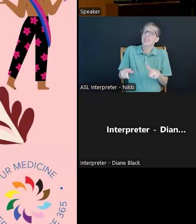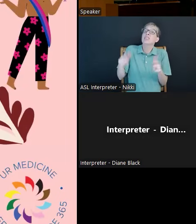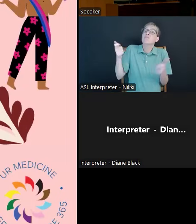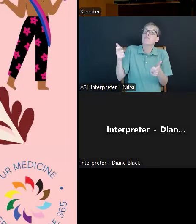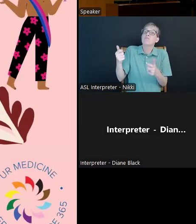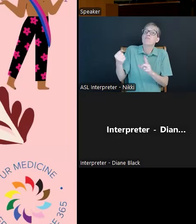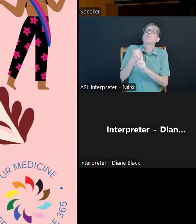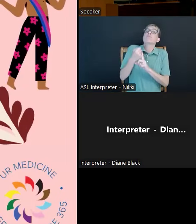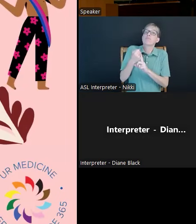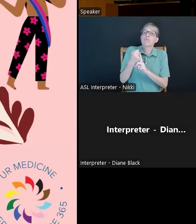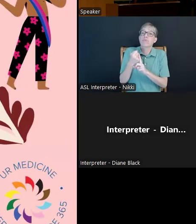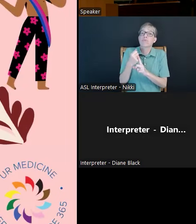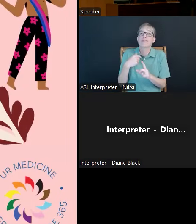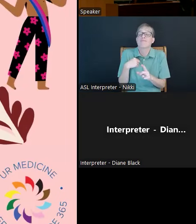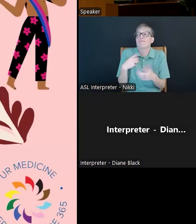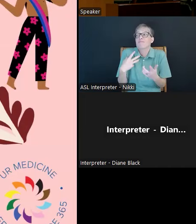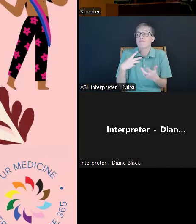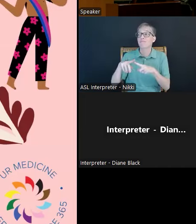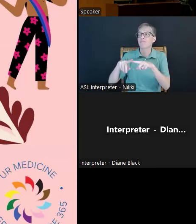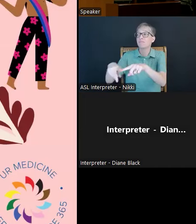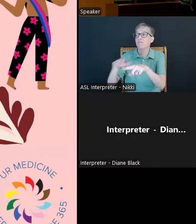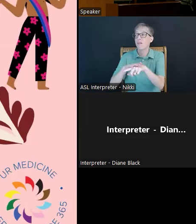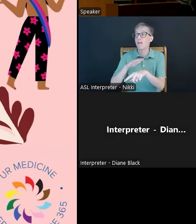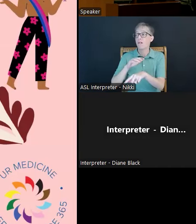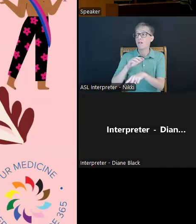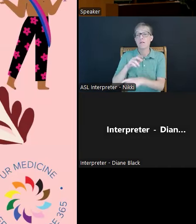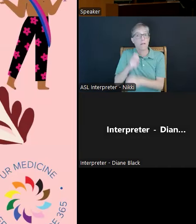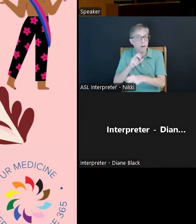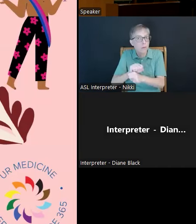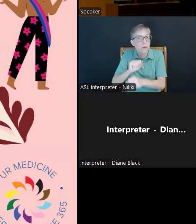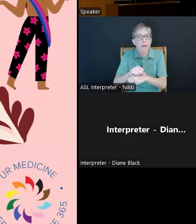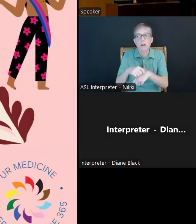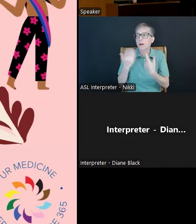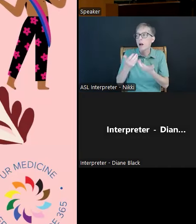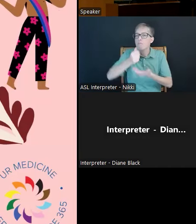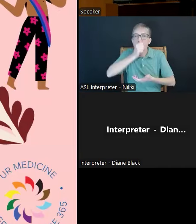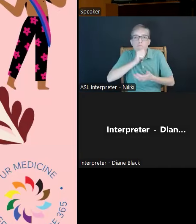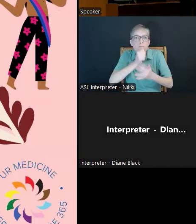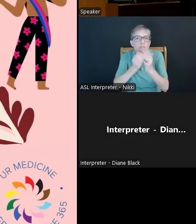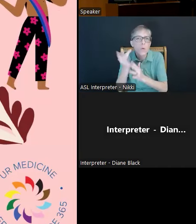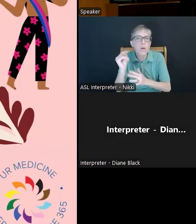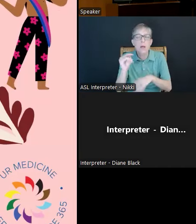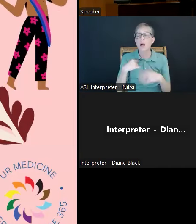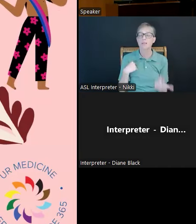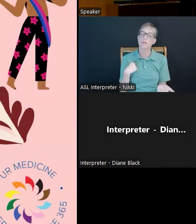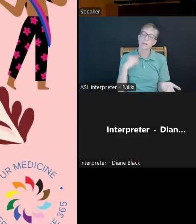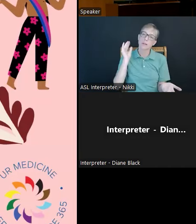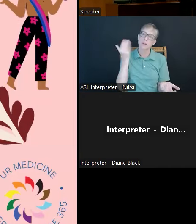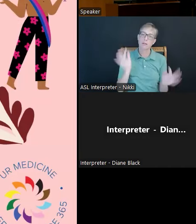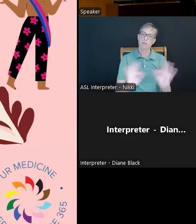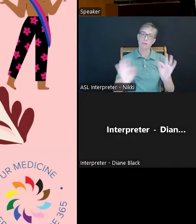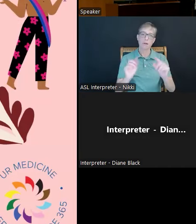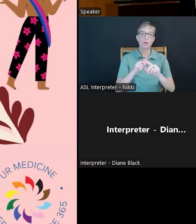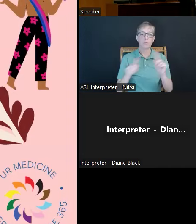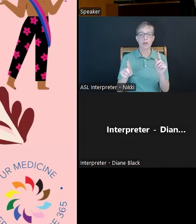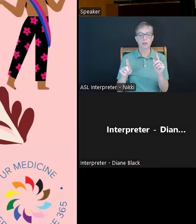just kind of relied on my hard work, getting through it. I know this sounds so small, but you know, dying in practice,